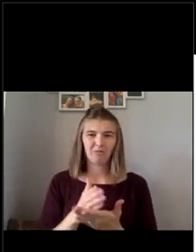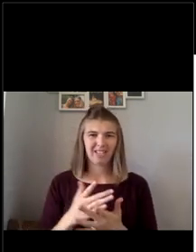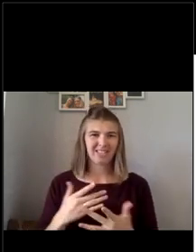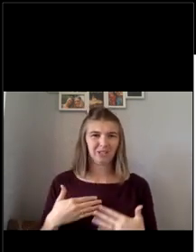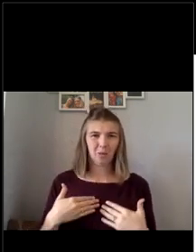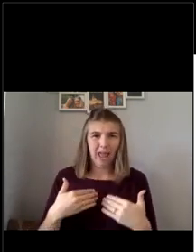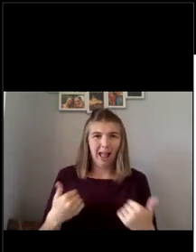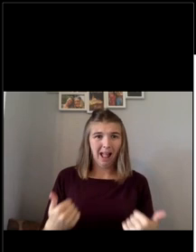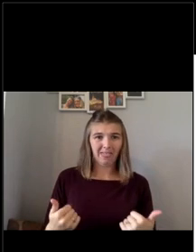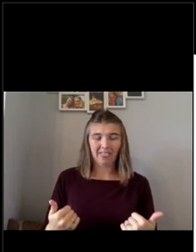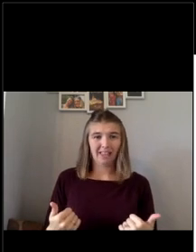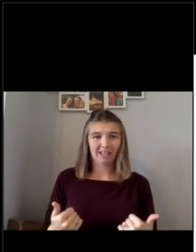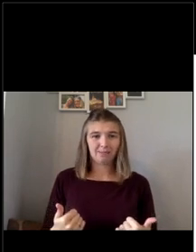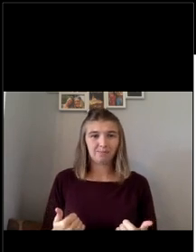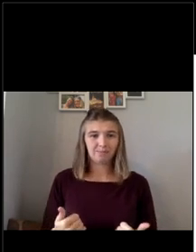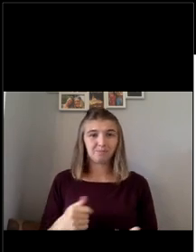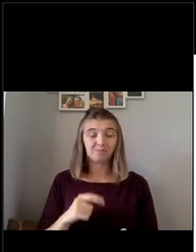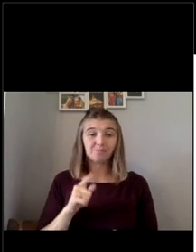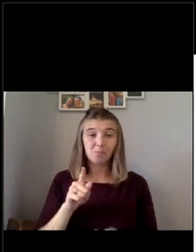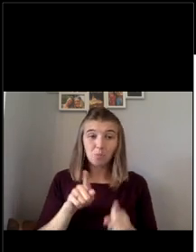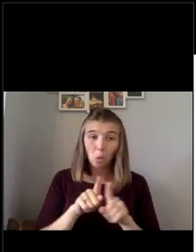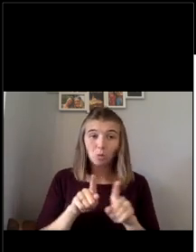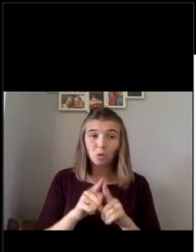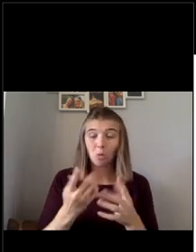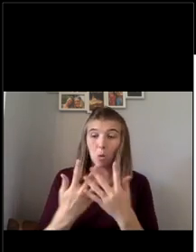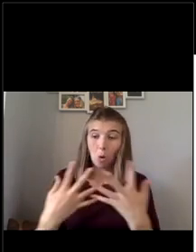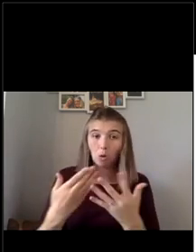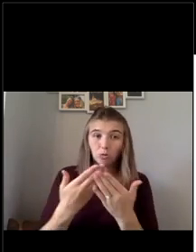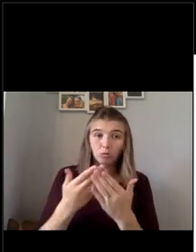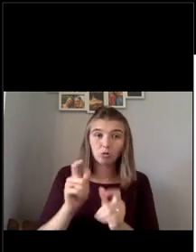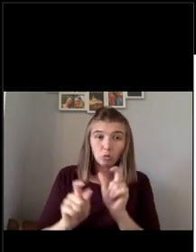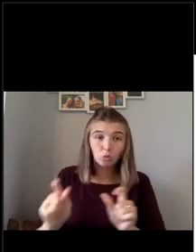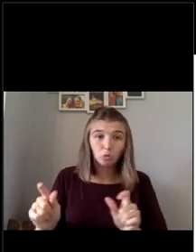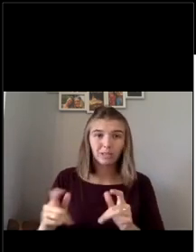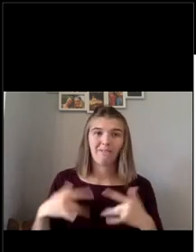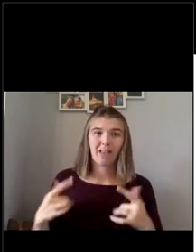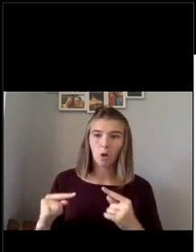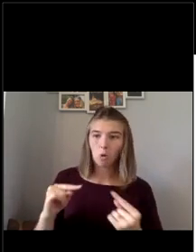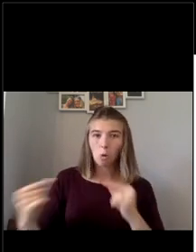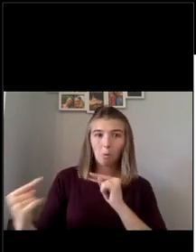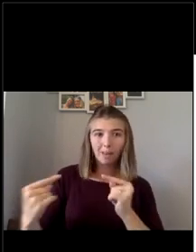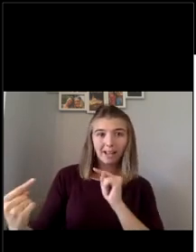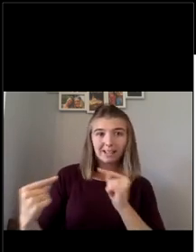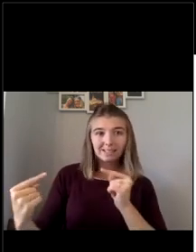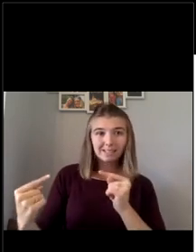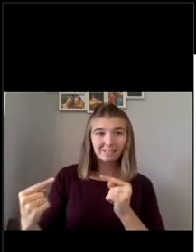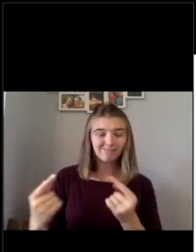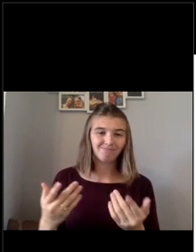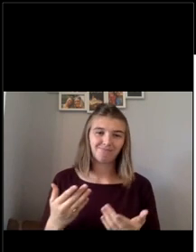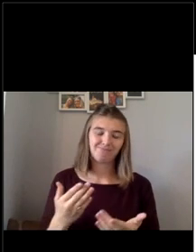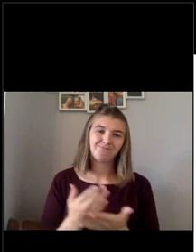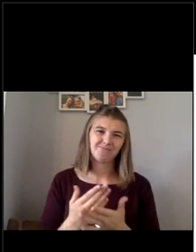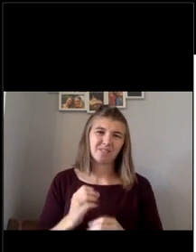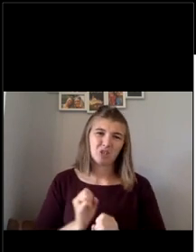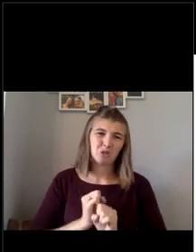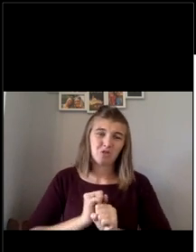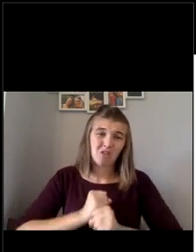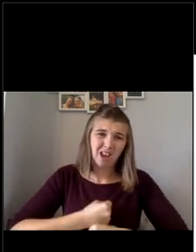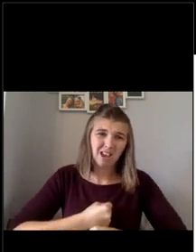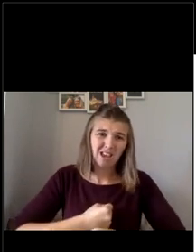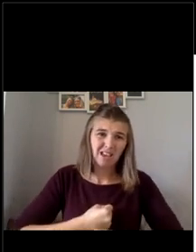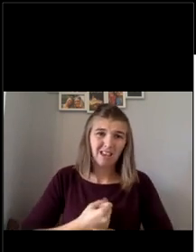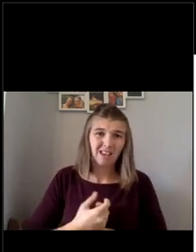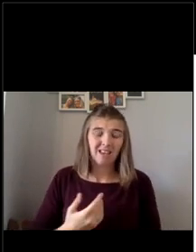the competitive nature of academia can also make it very stressful and kind of really interfere with